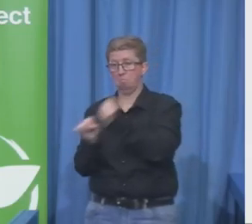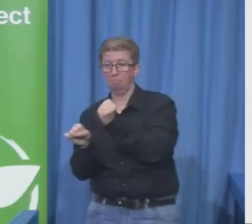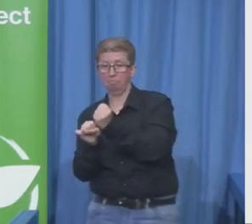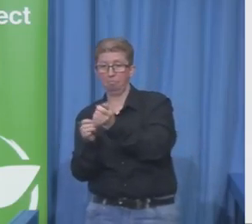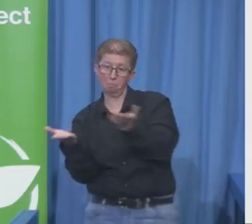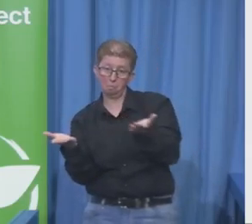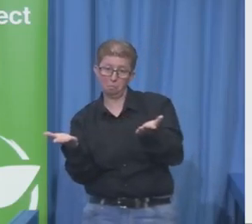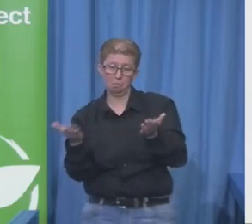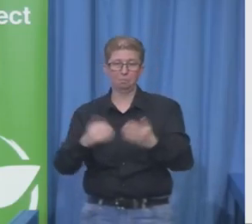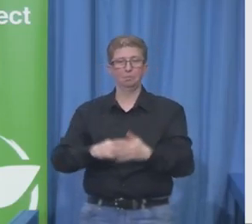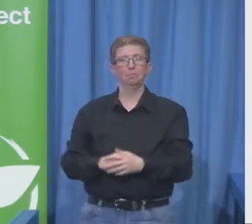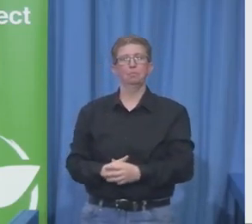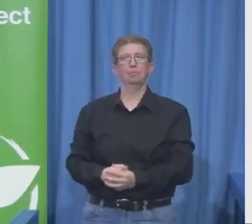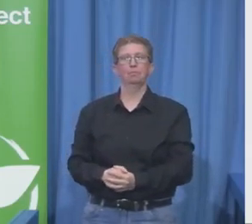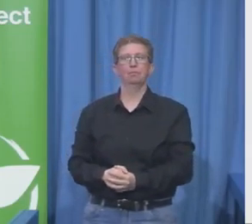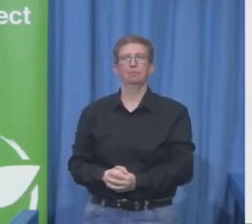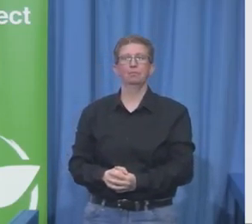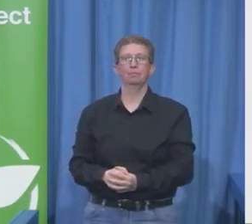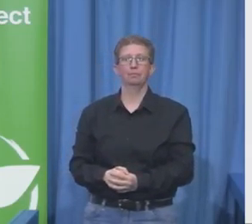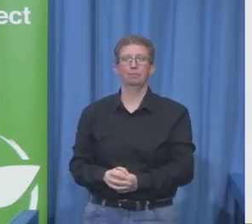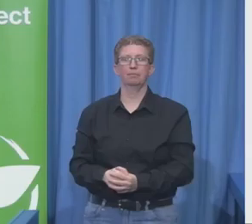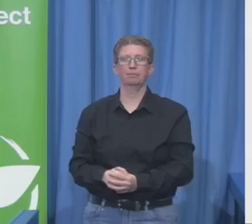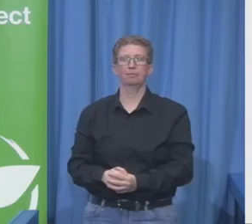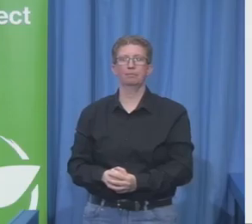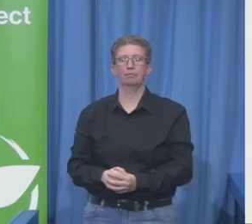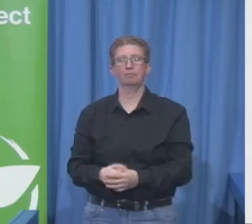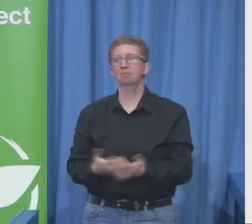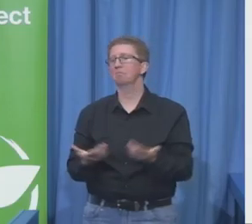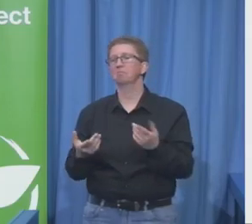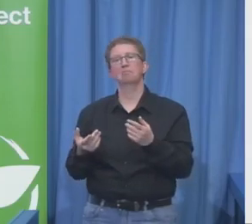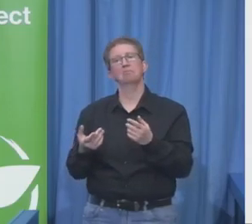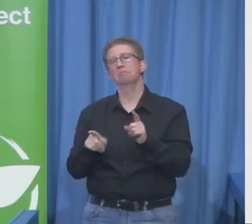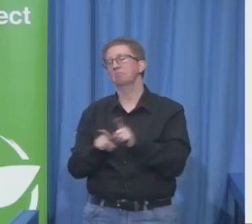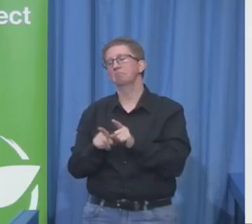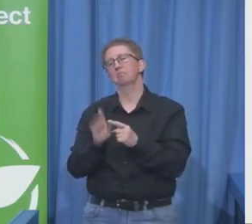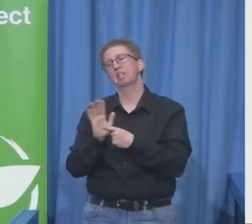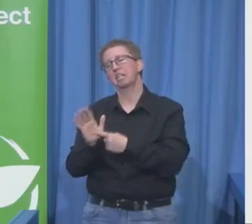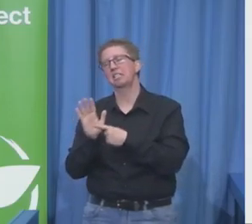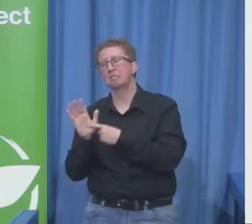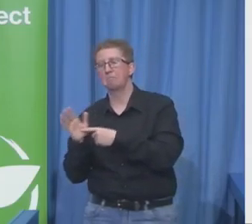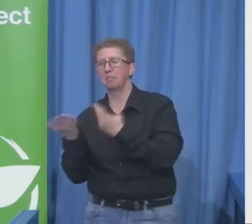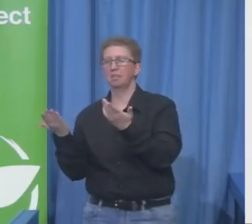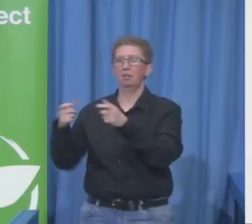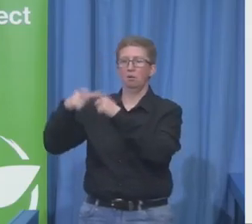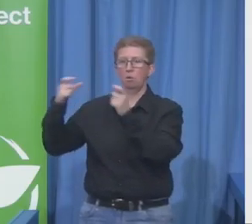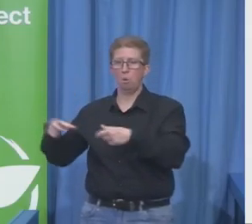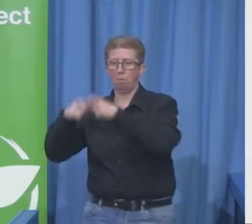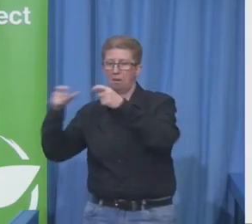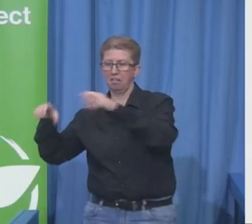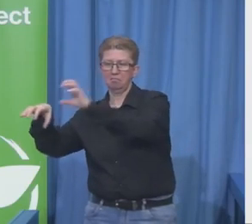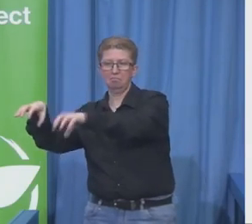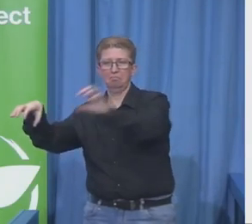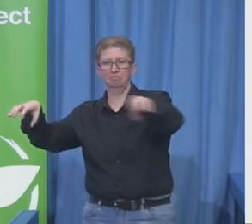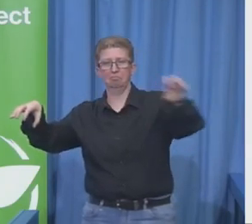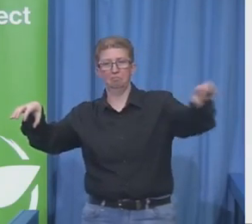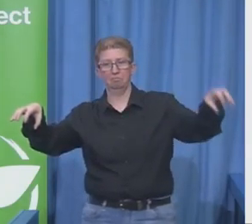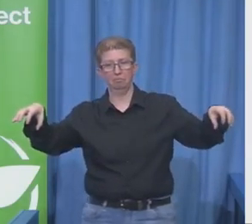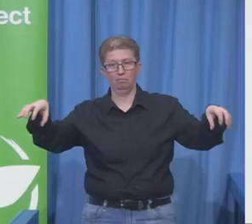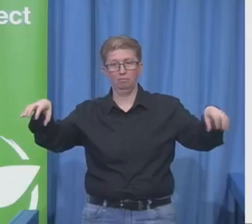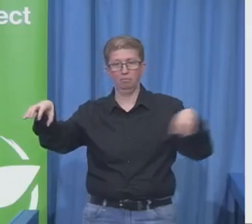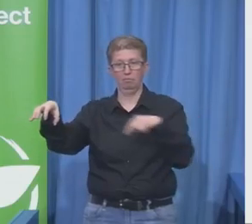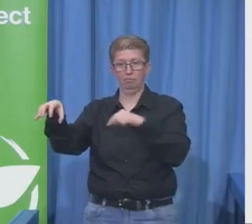immediate superior, believes firmly in. Okay. Thank you. I am aware that we are at time, but I